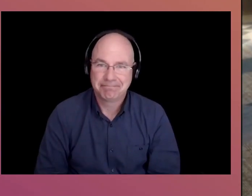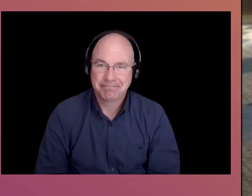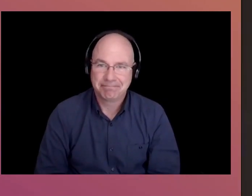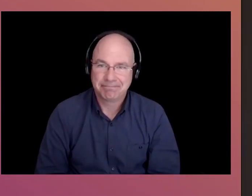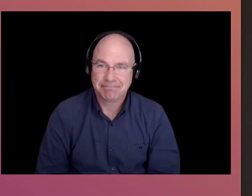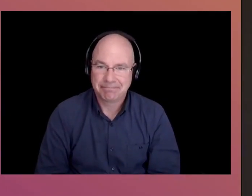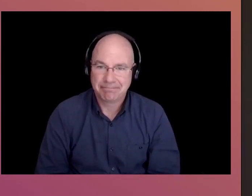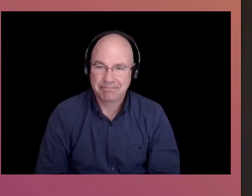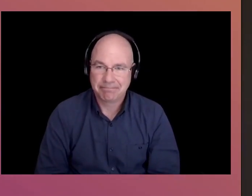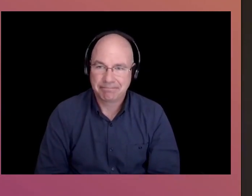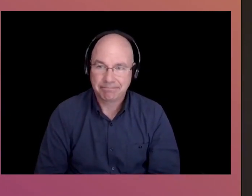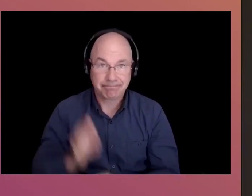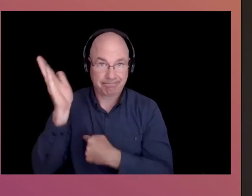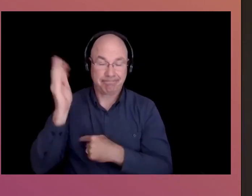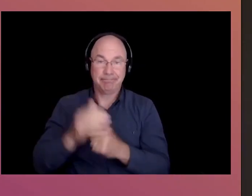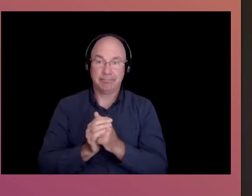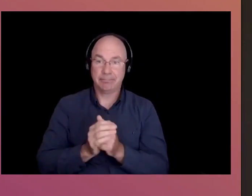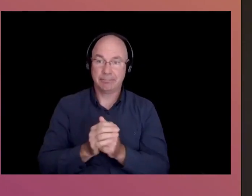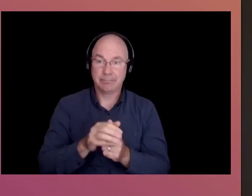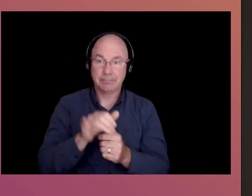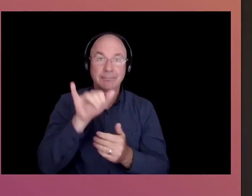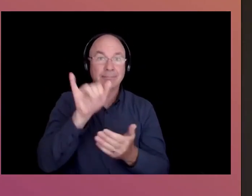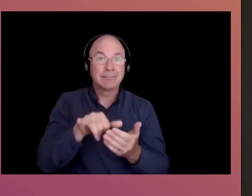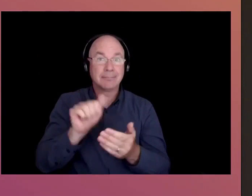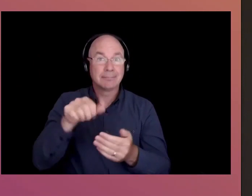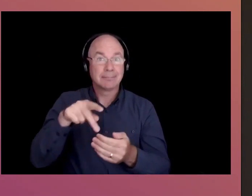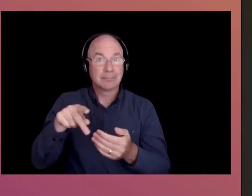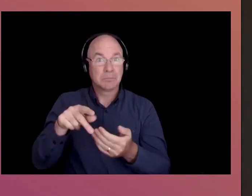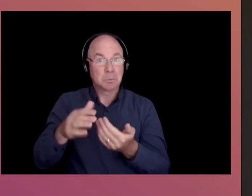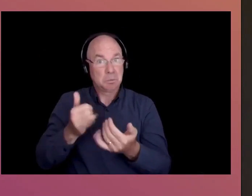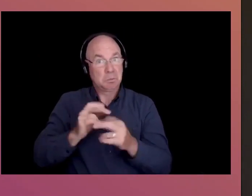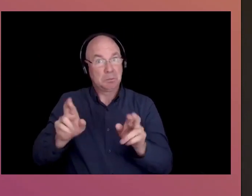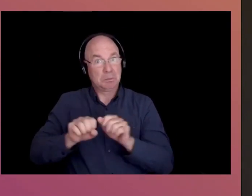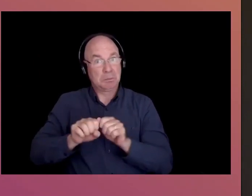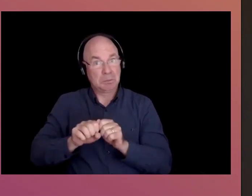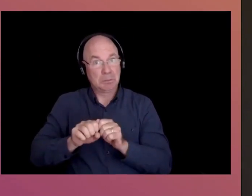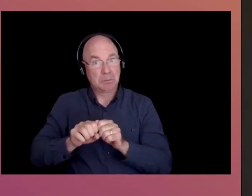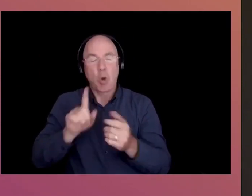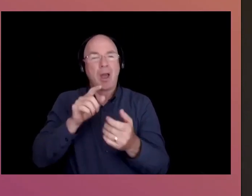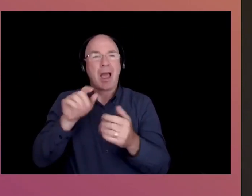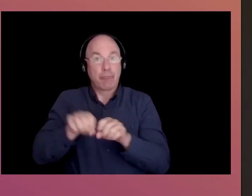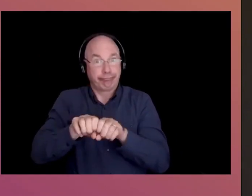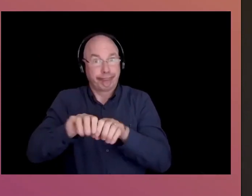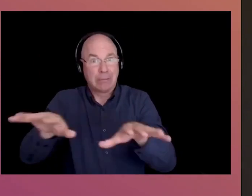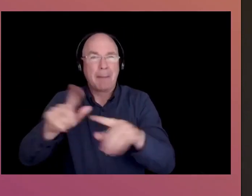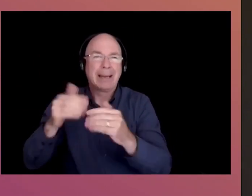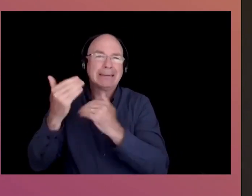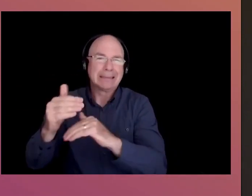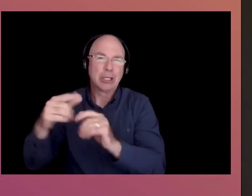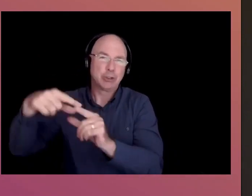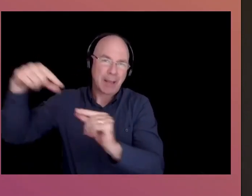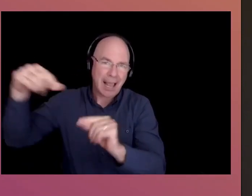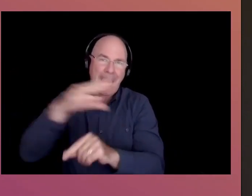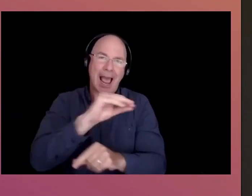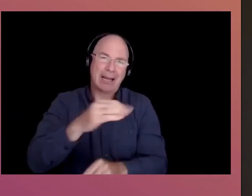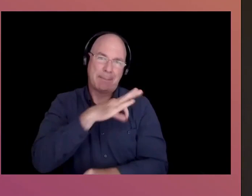So, Namco has reached the point of delivery. The location is limited to Japan and Pittsburgh, but if you are